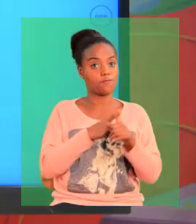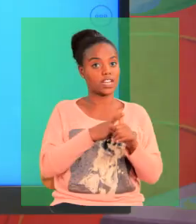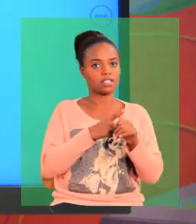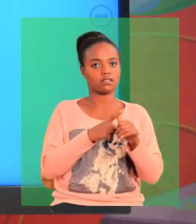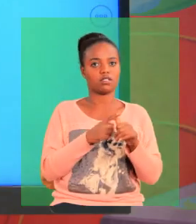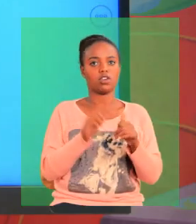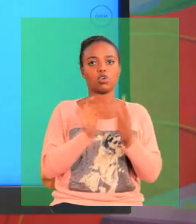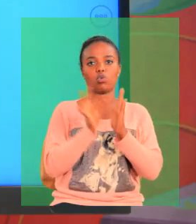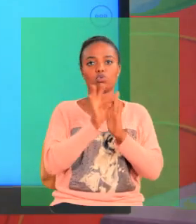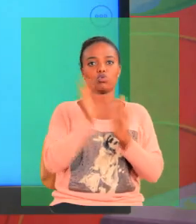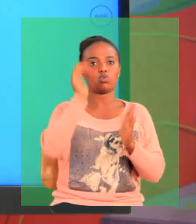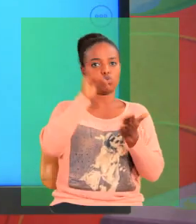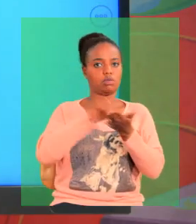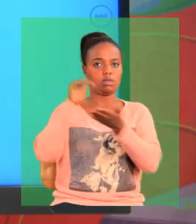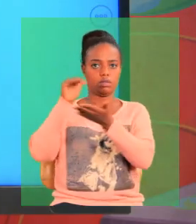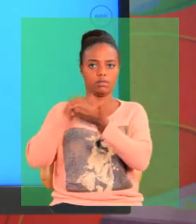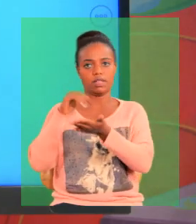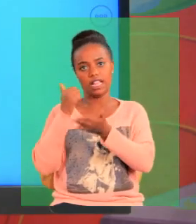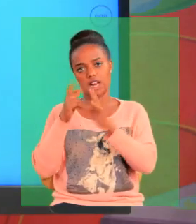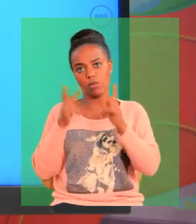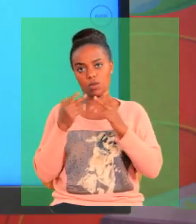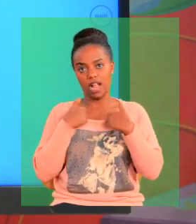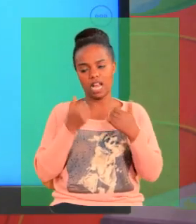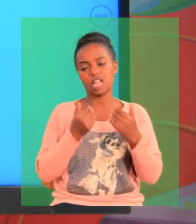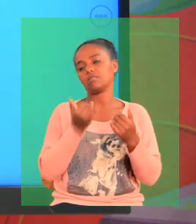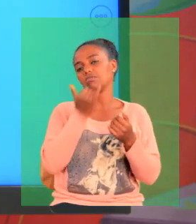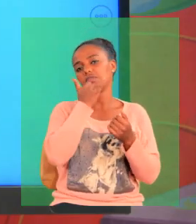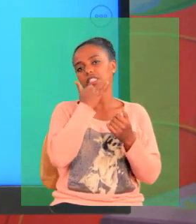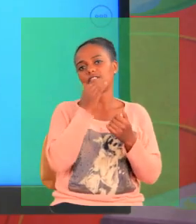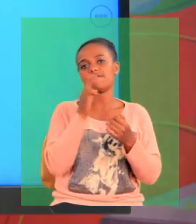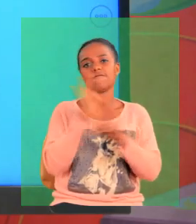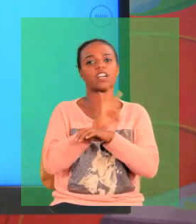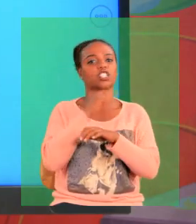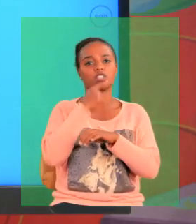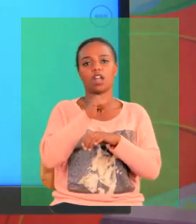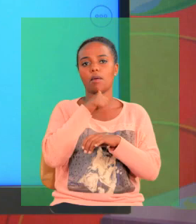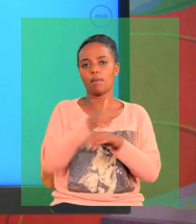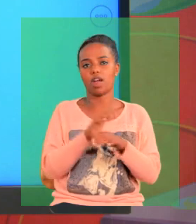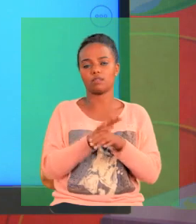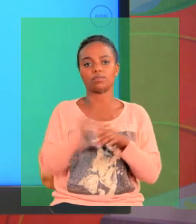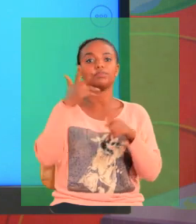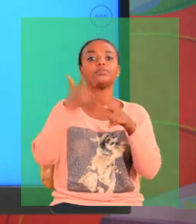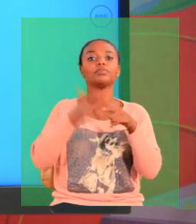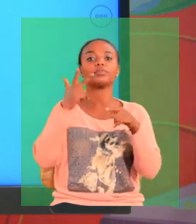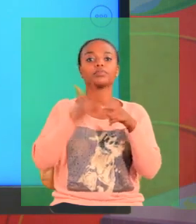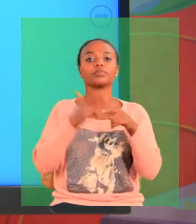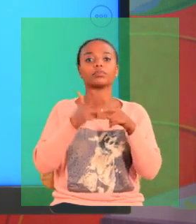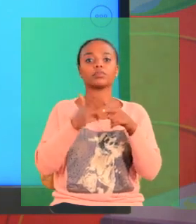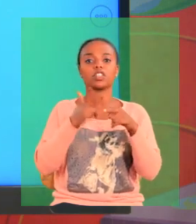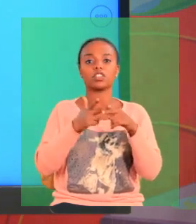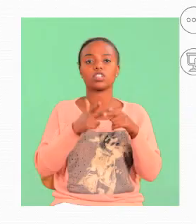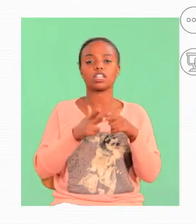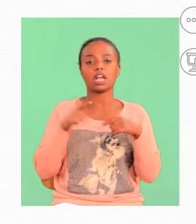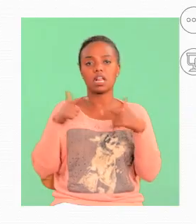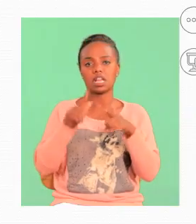repeated. Now, let's check this one. Let R is this order pair xy says that